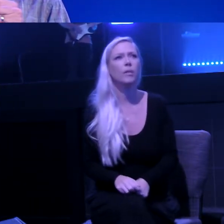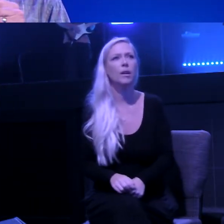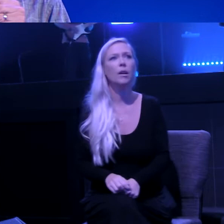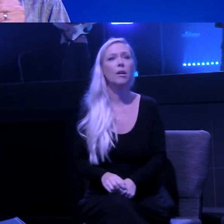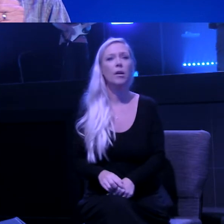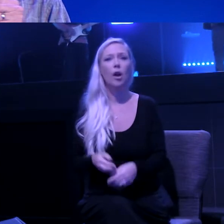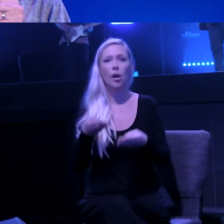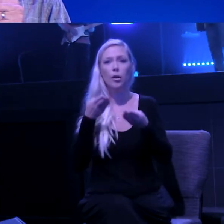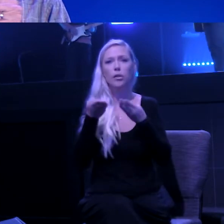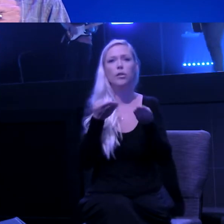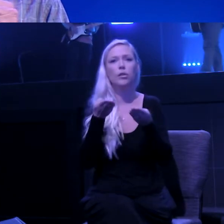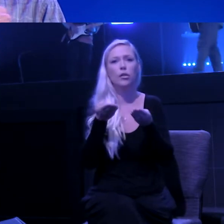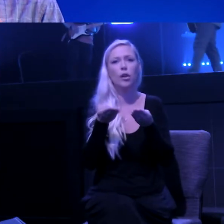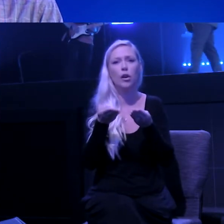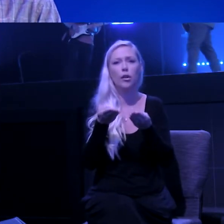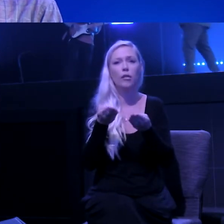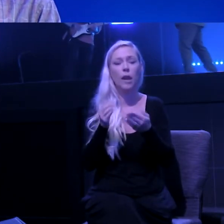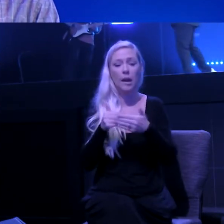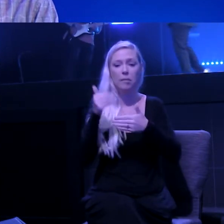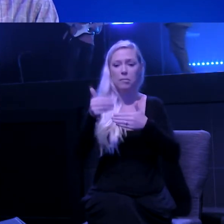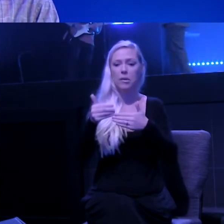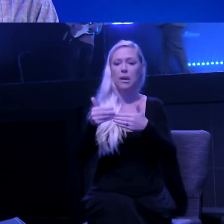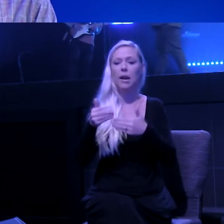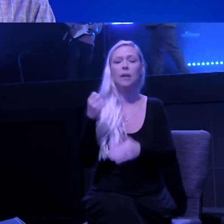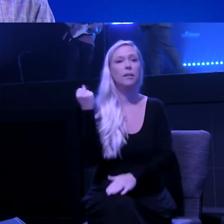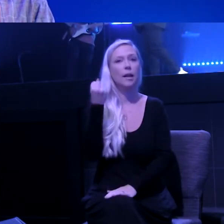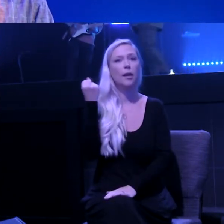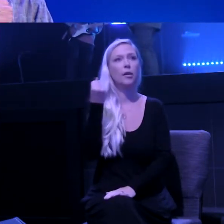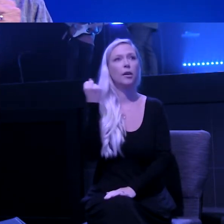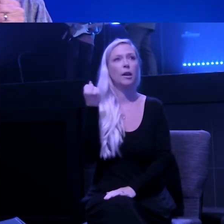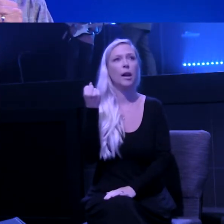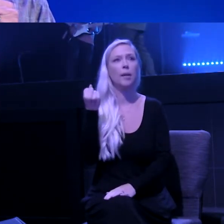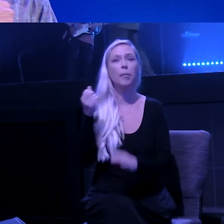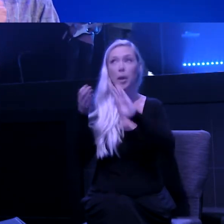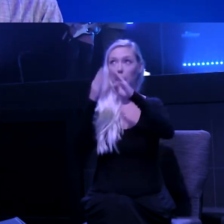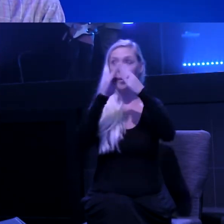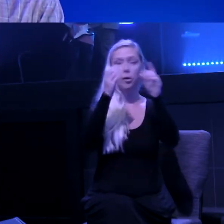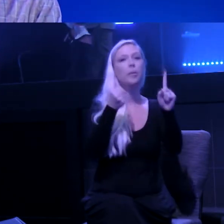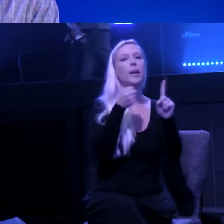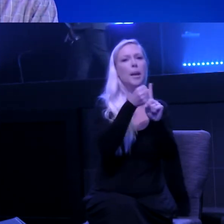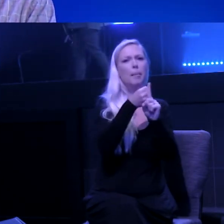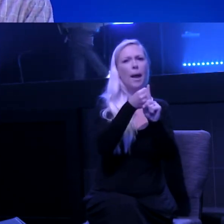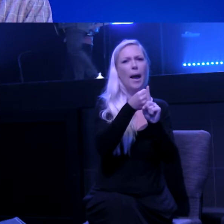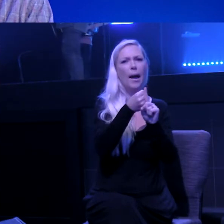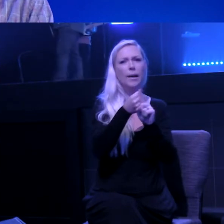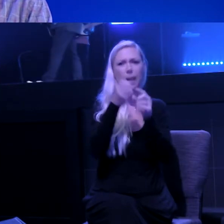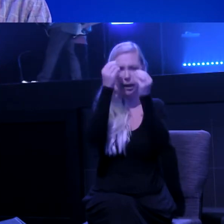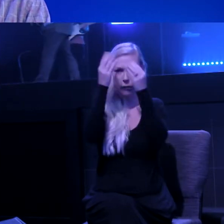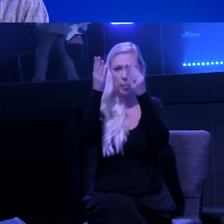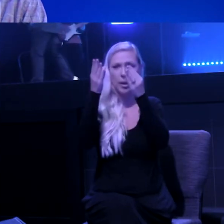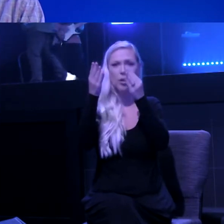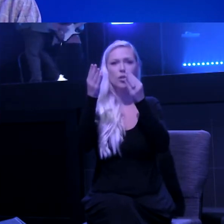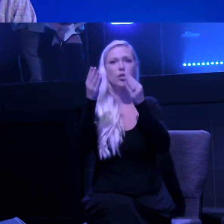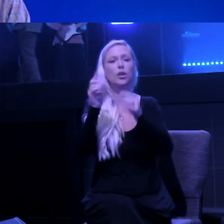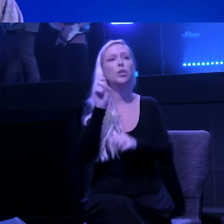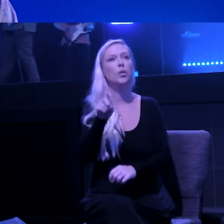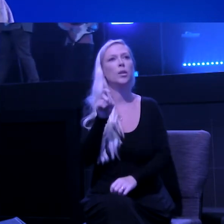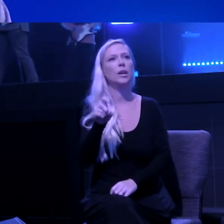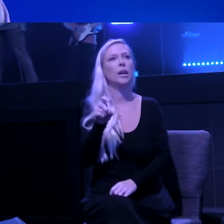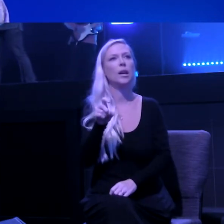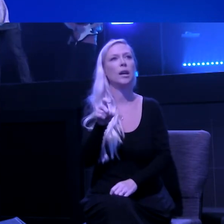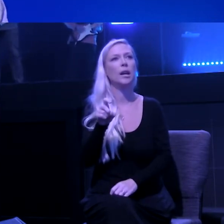somebody next Saturday. This very next Saturday coming up, Community Impact, all the information you need, all kinds of opportunities to